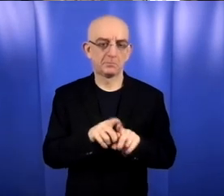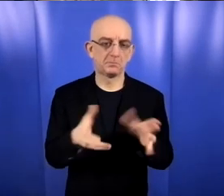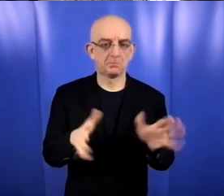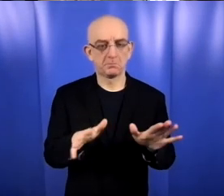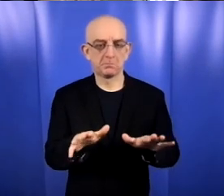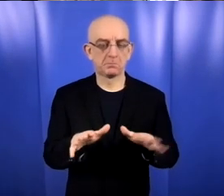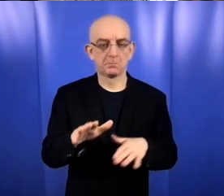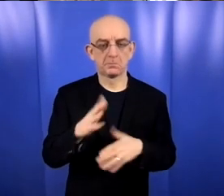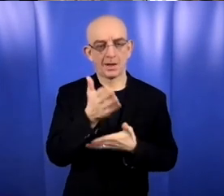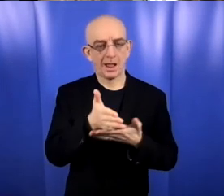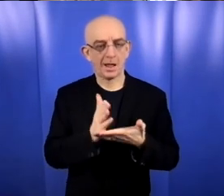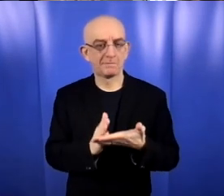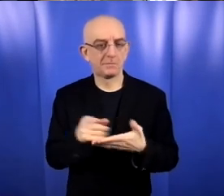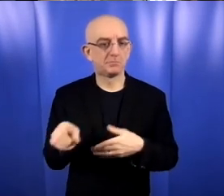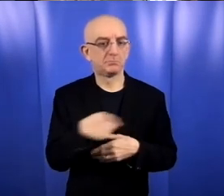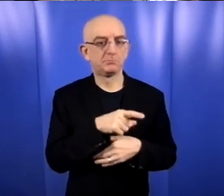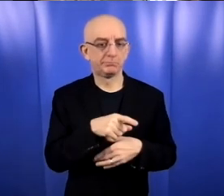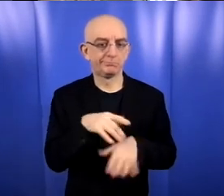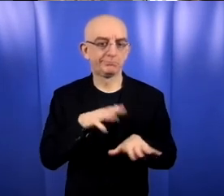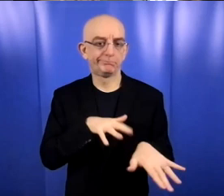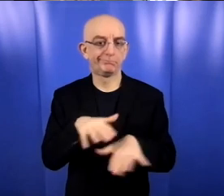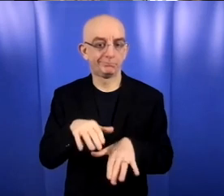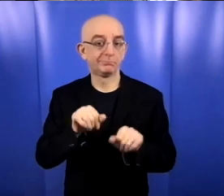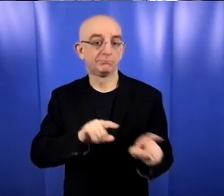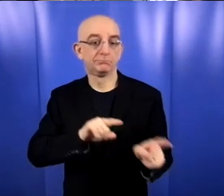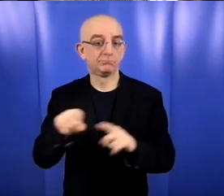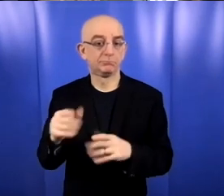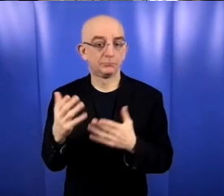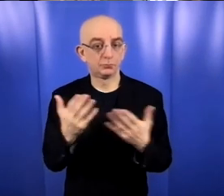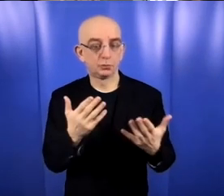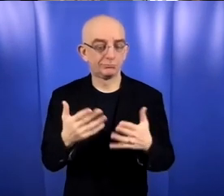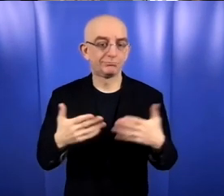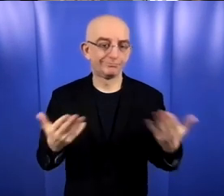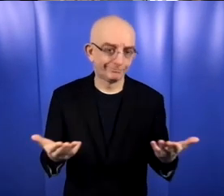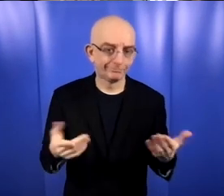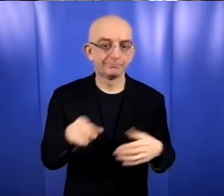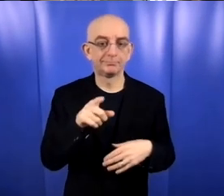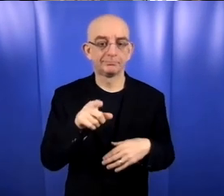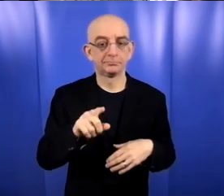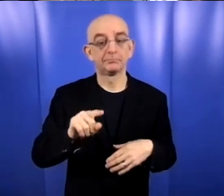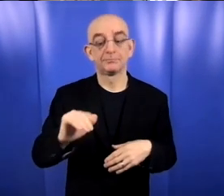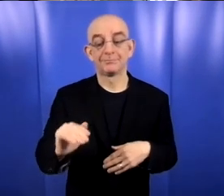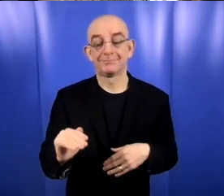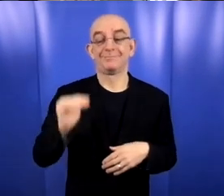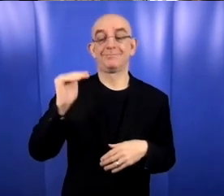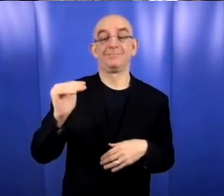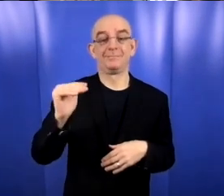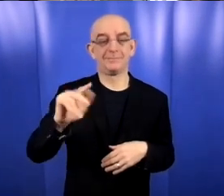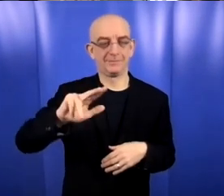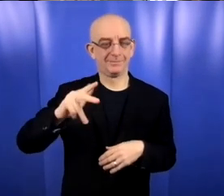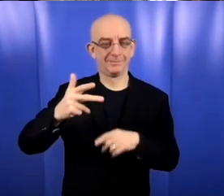25%. But what's staggering as a university academic is that only 3%